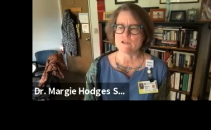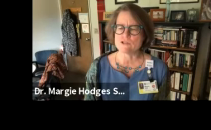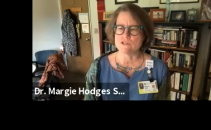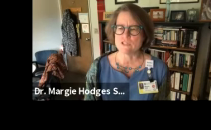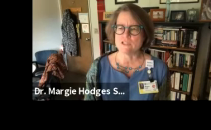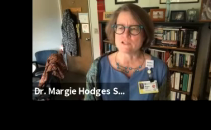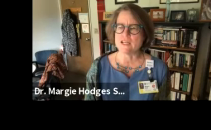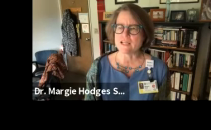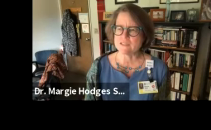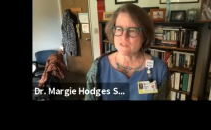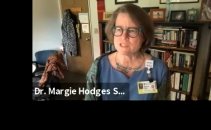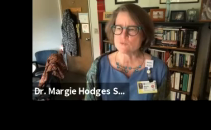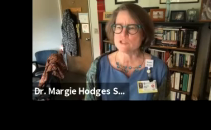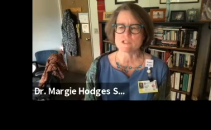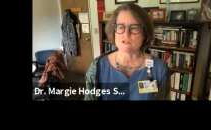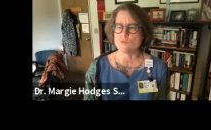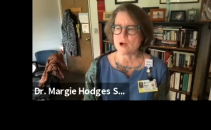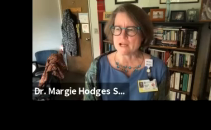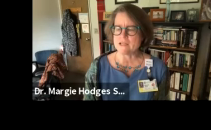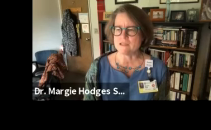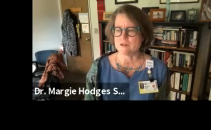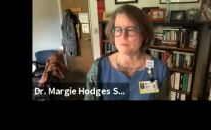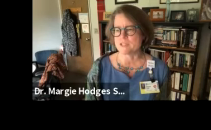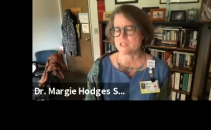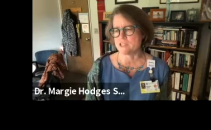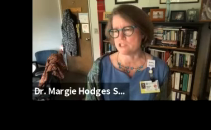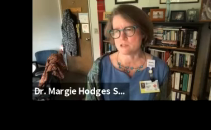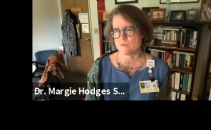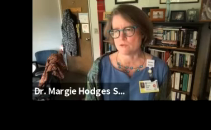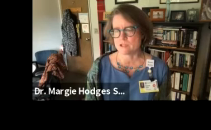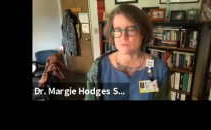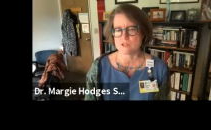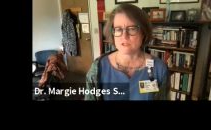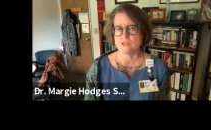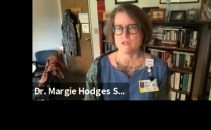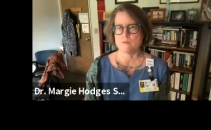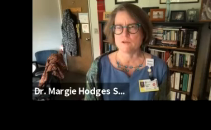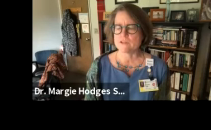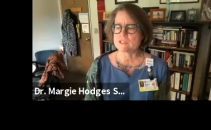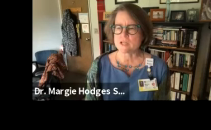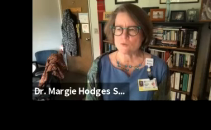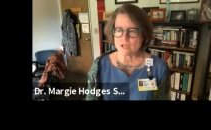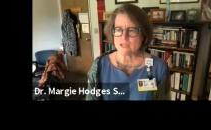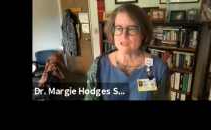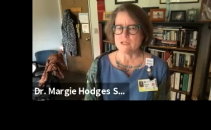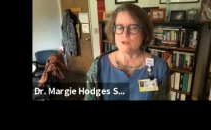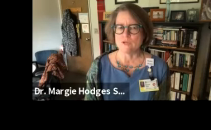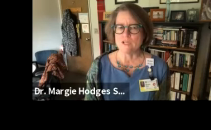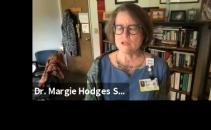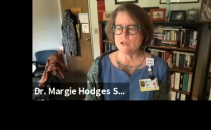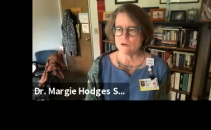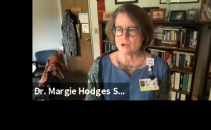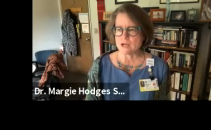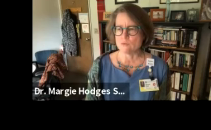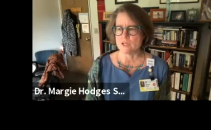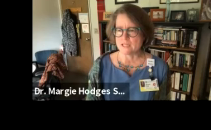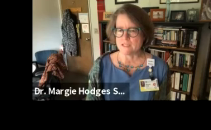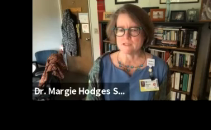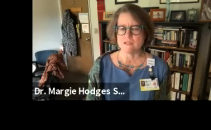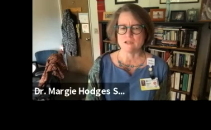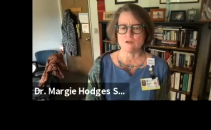he understood the interconnectedness, which is why the presentation just before this was a perfect segue. We know